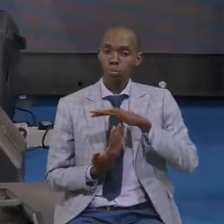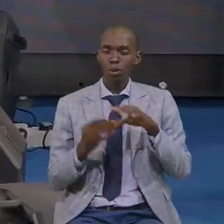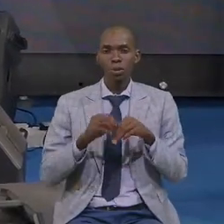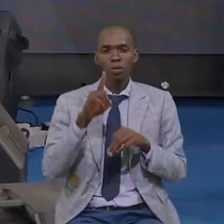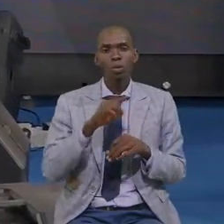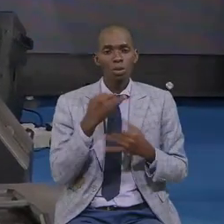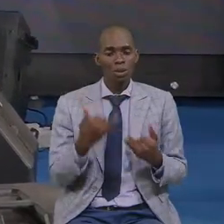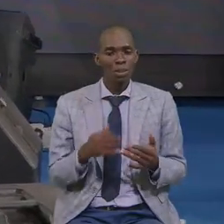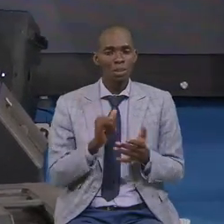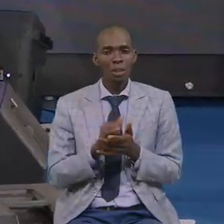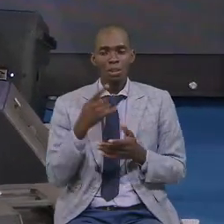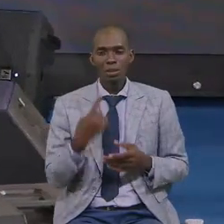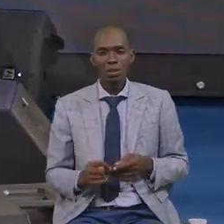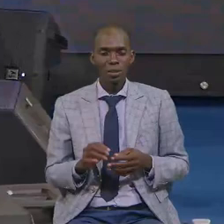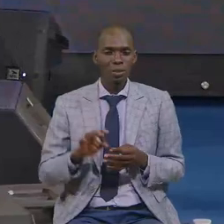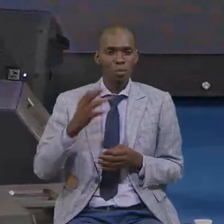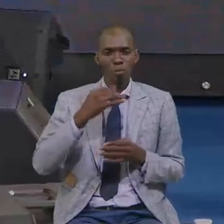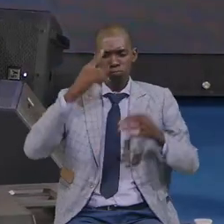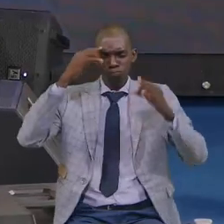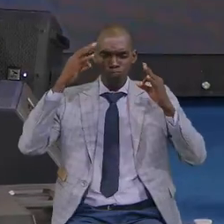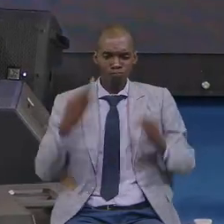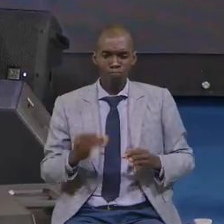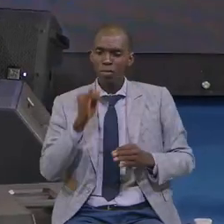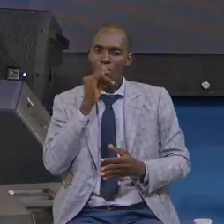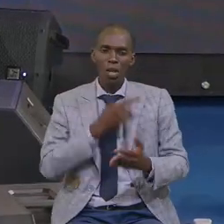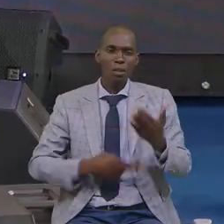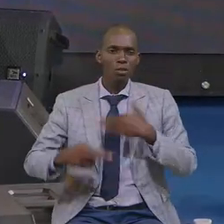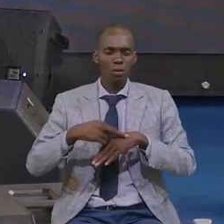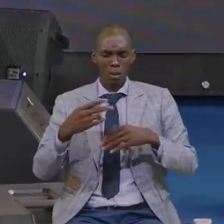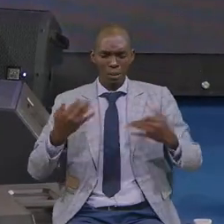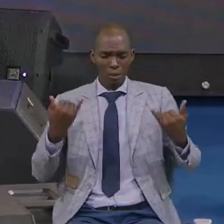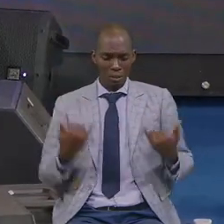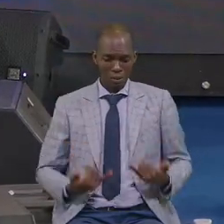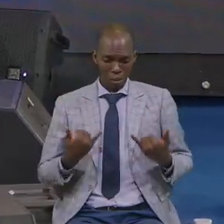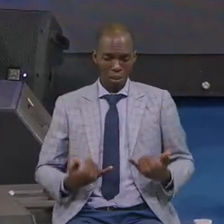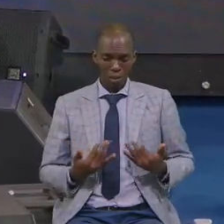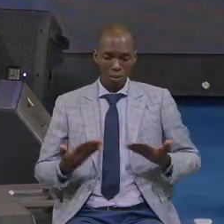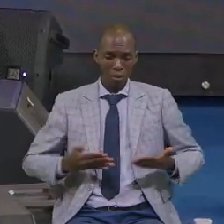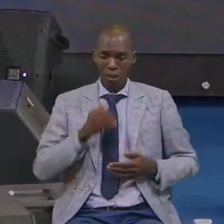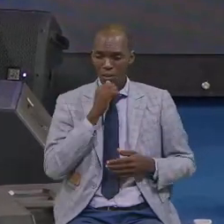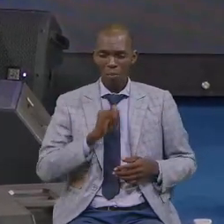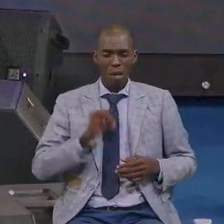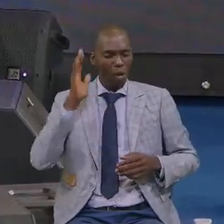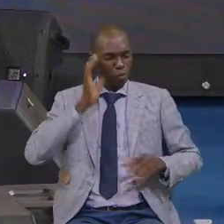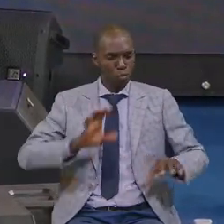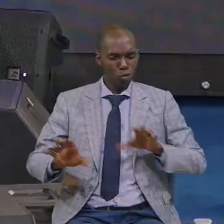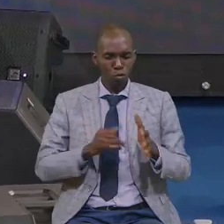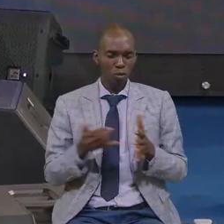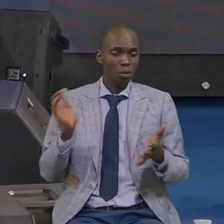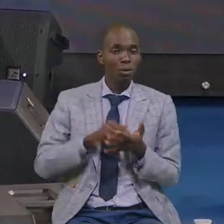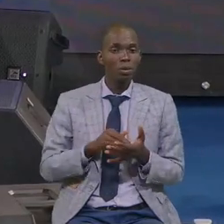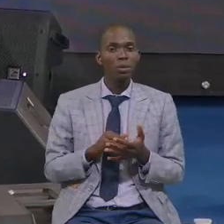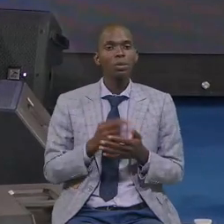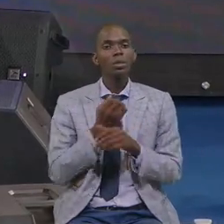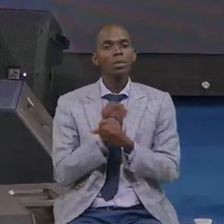and you say, "Here am I, I'm going to get it done, redeeming the